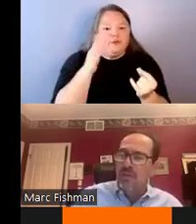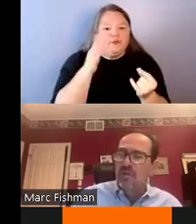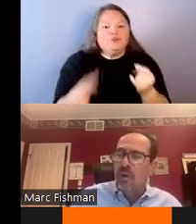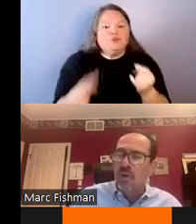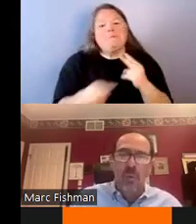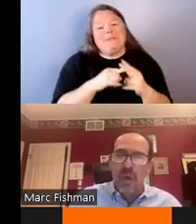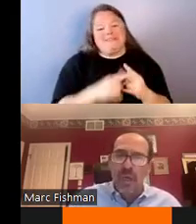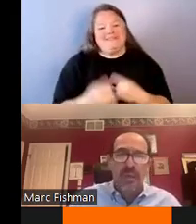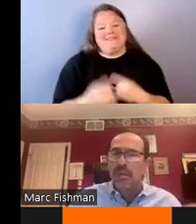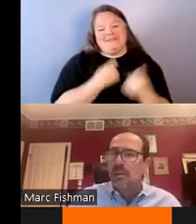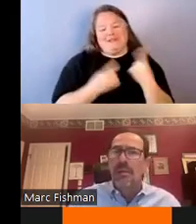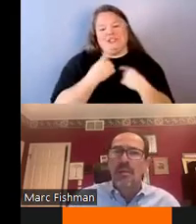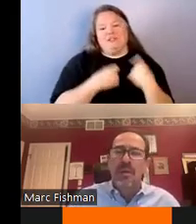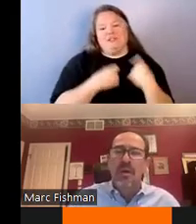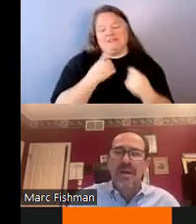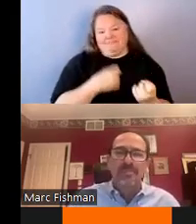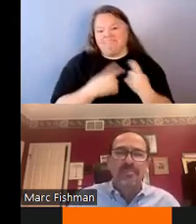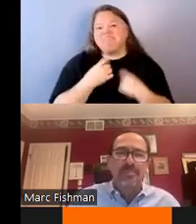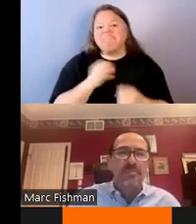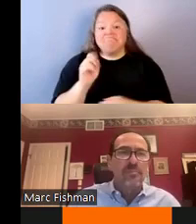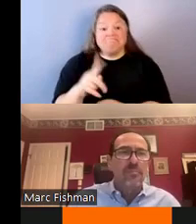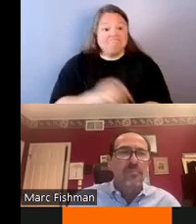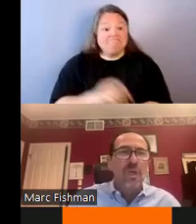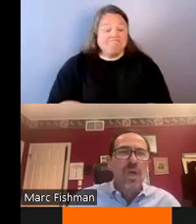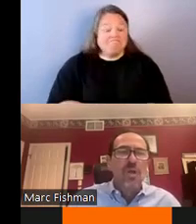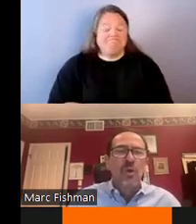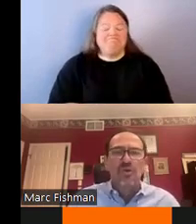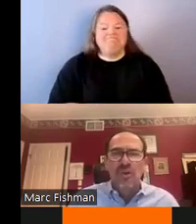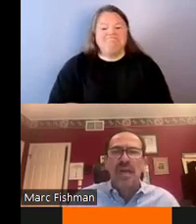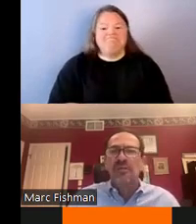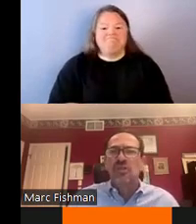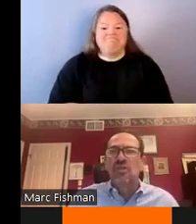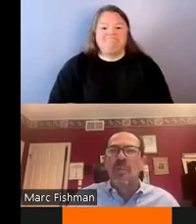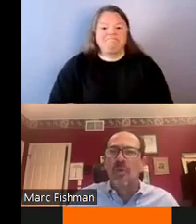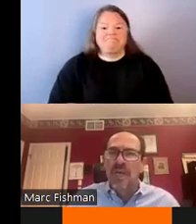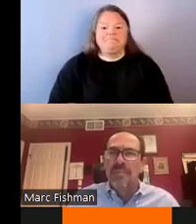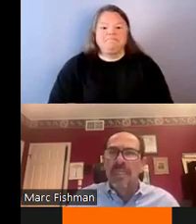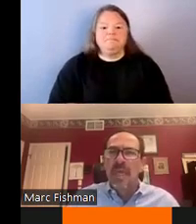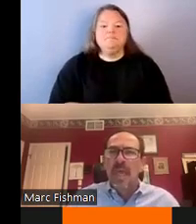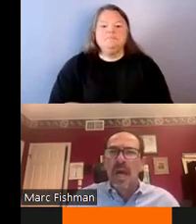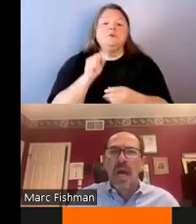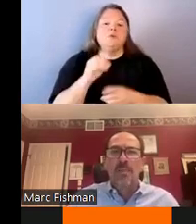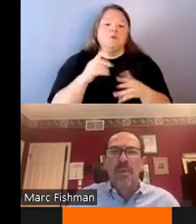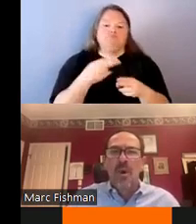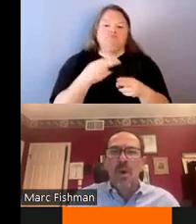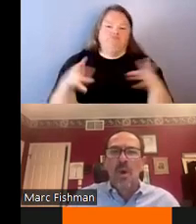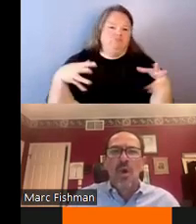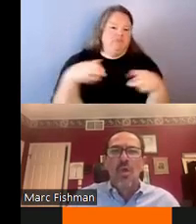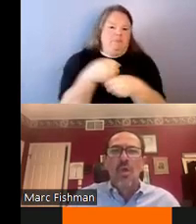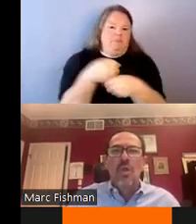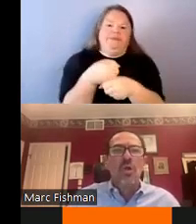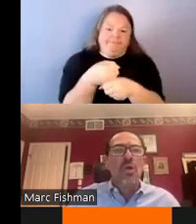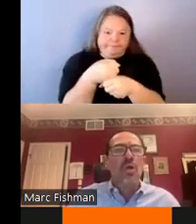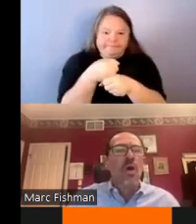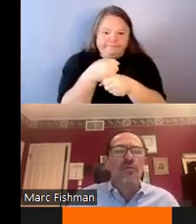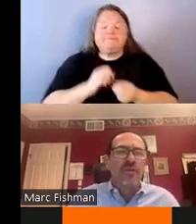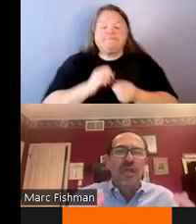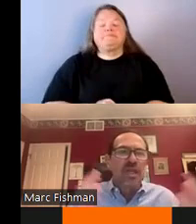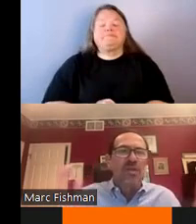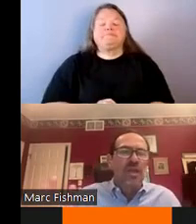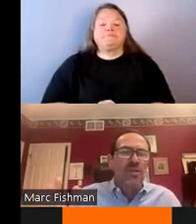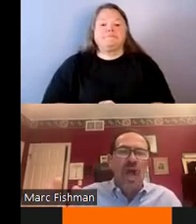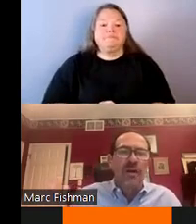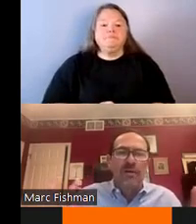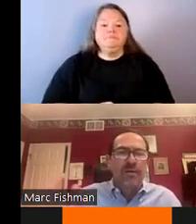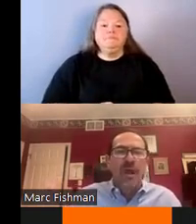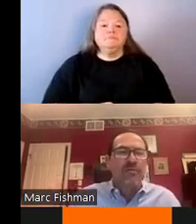and make comments along the way, that'd be great. So here's kind of a summary of